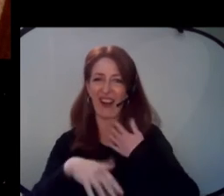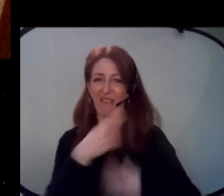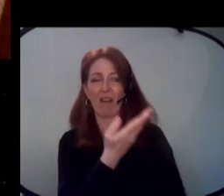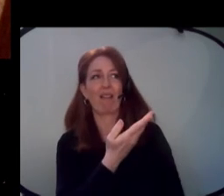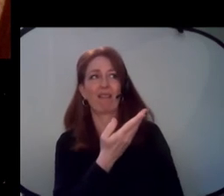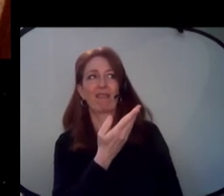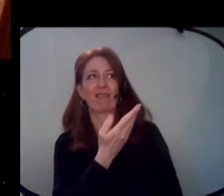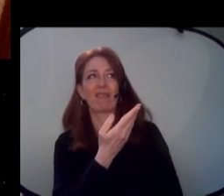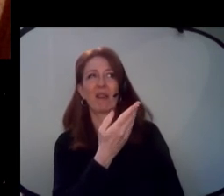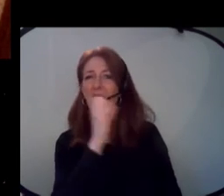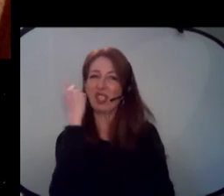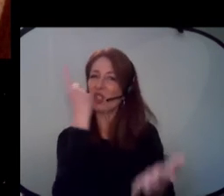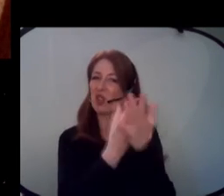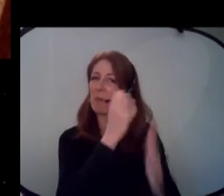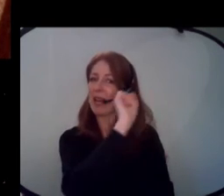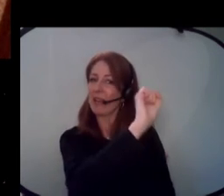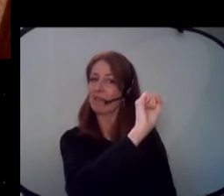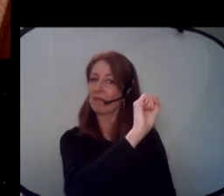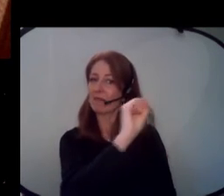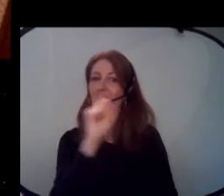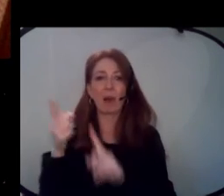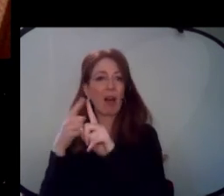Caravaggio's pictures, but it doesn't with Artemisia.